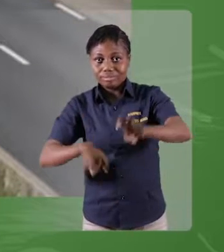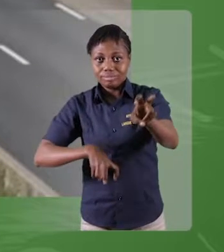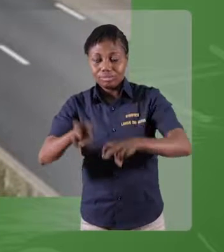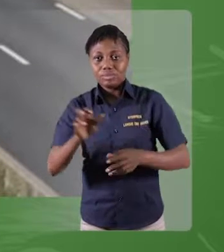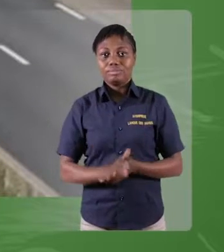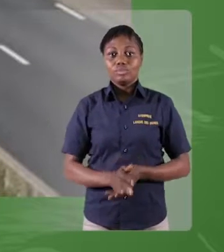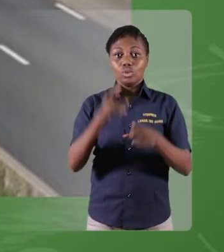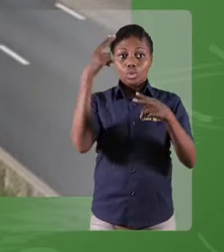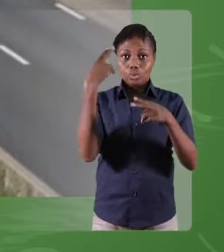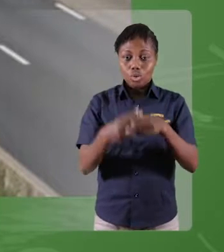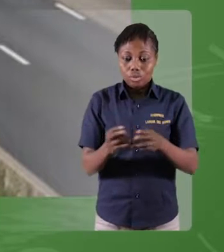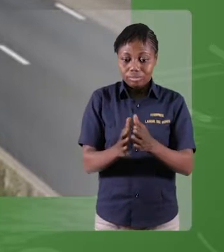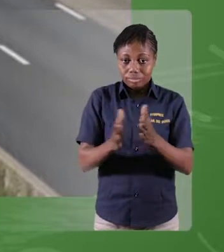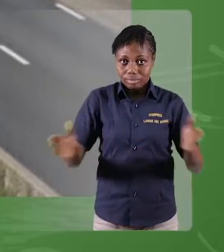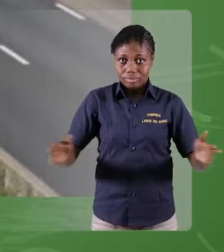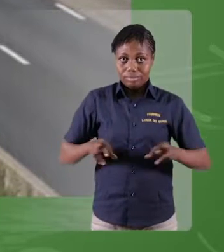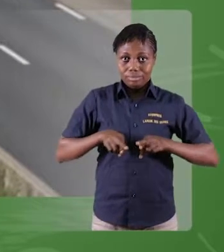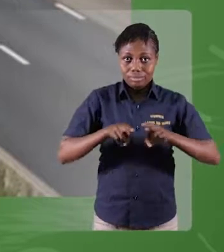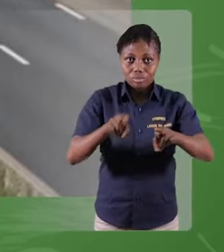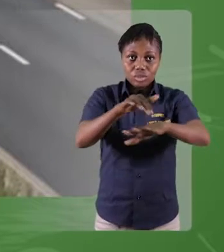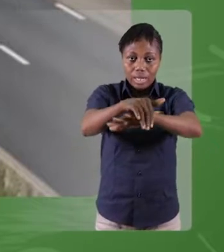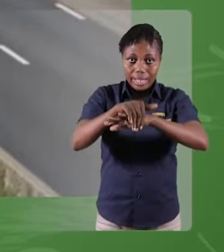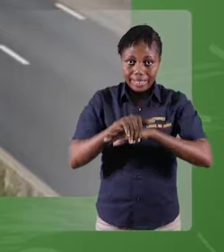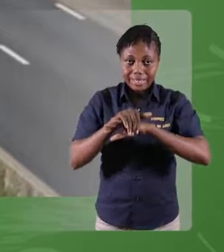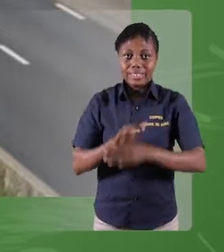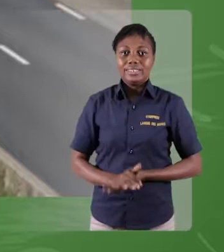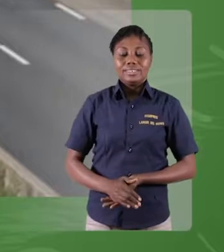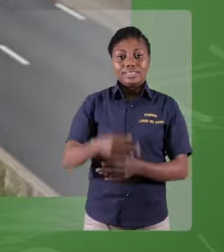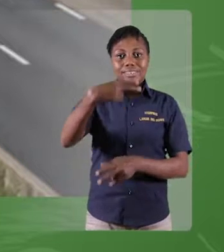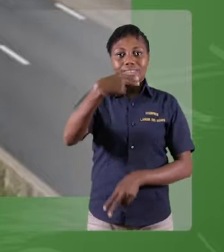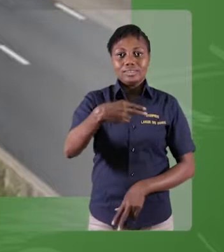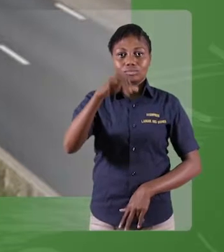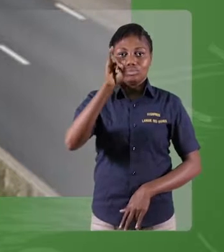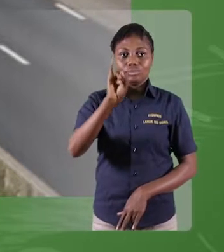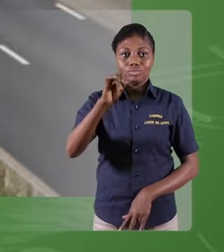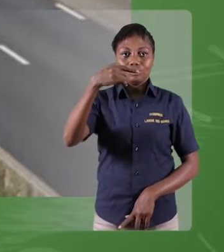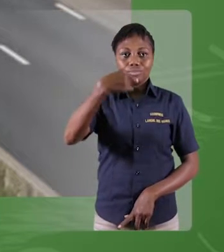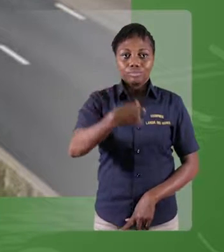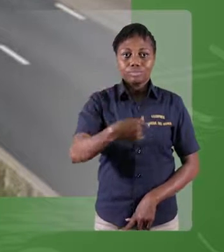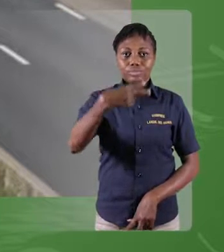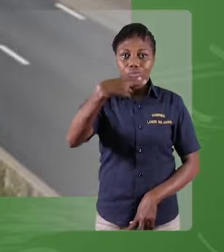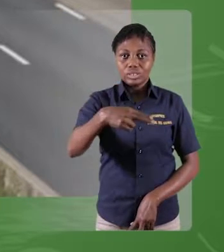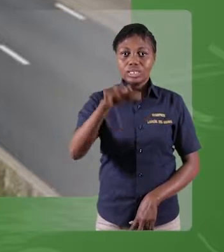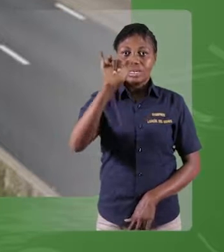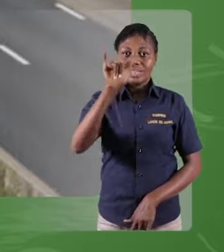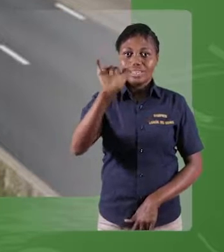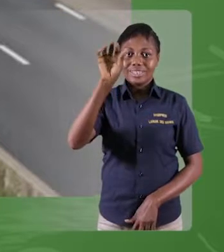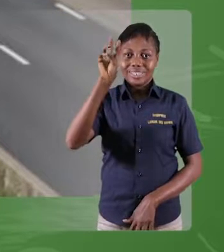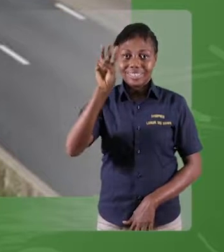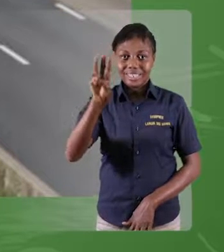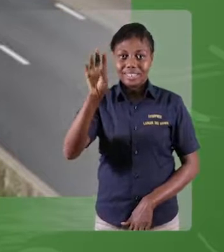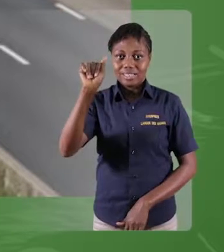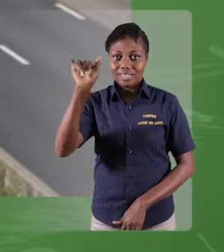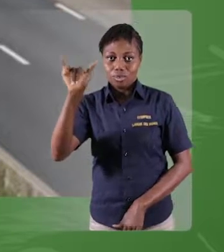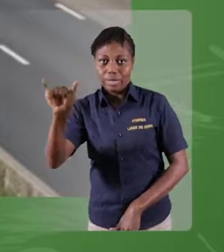coming and others going. It's a big road. Okay, this is called a highway.